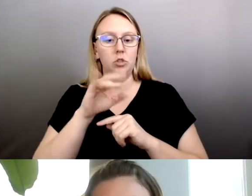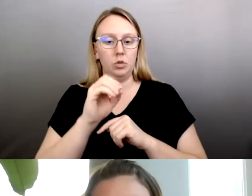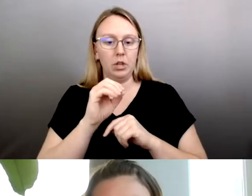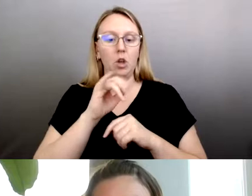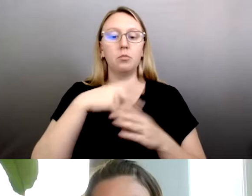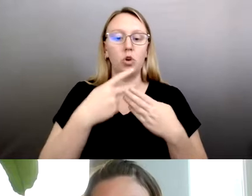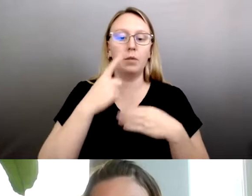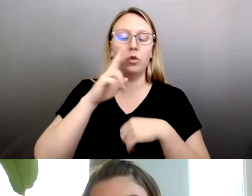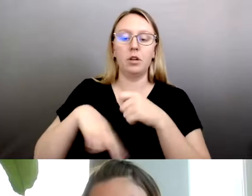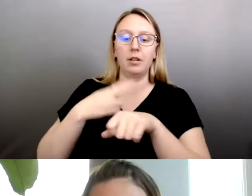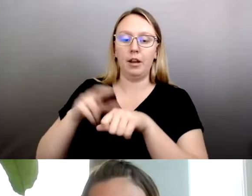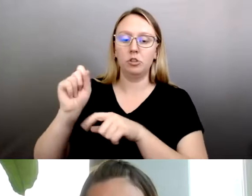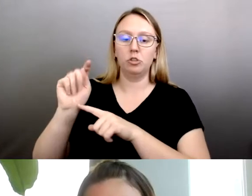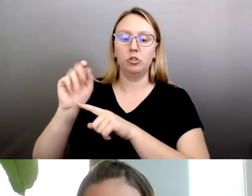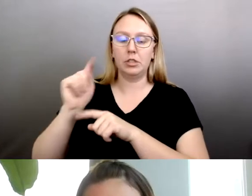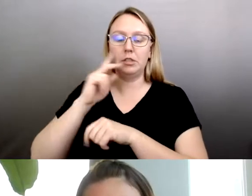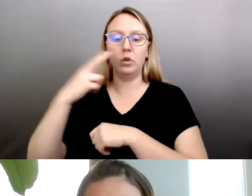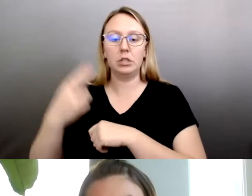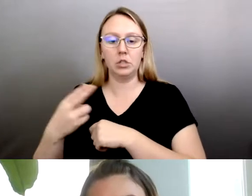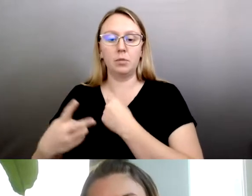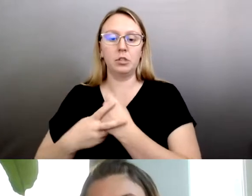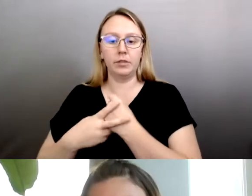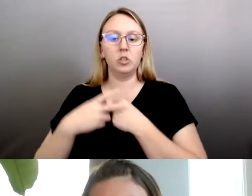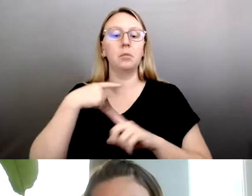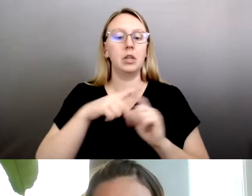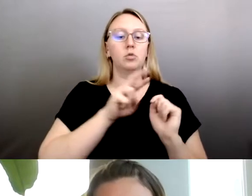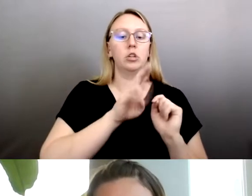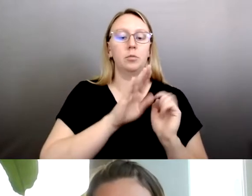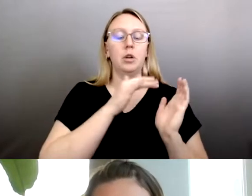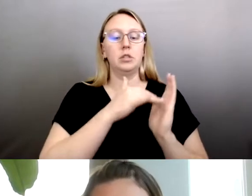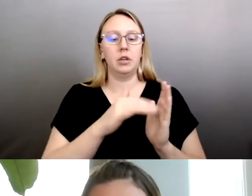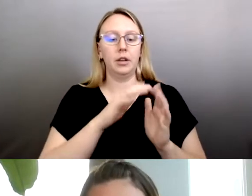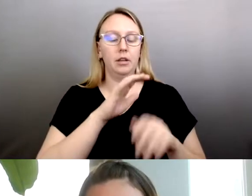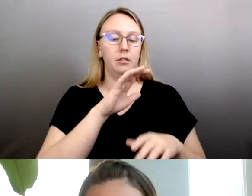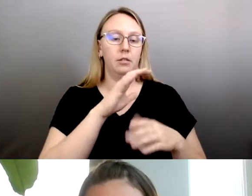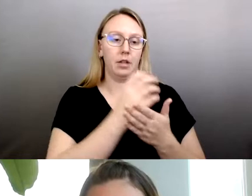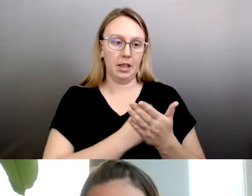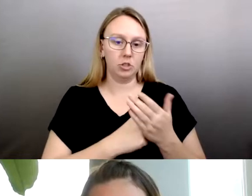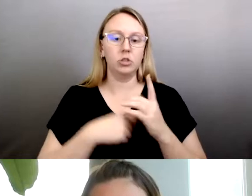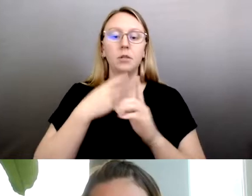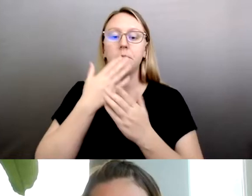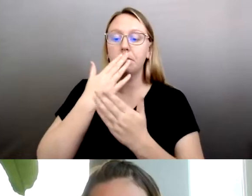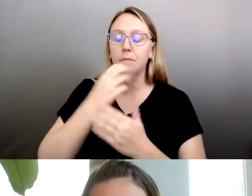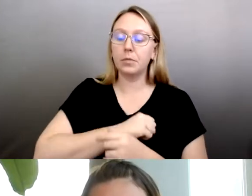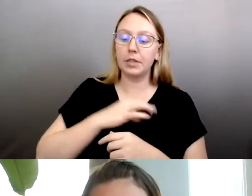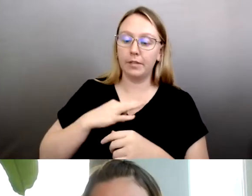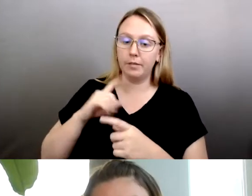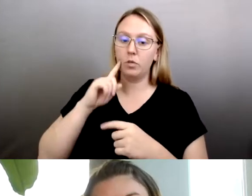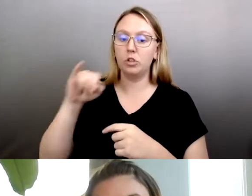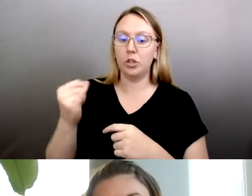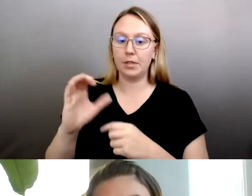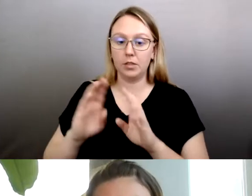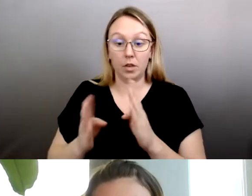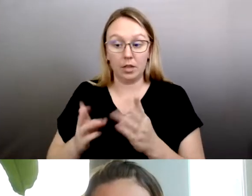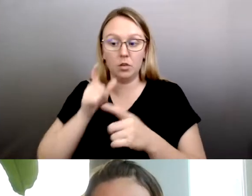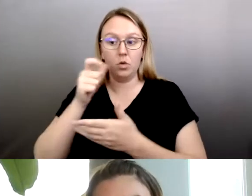Preservation, along with the Roger Brown Study Collection. I wanna make sure I thank the staff at the James Castle House who have helped bring